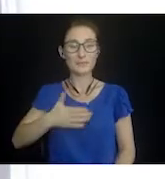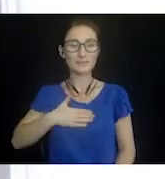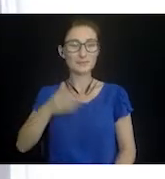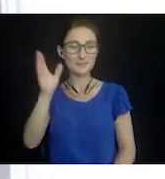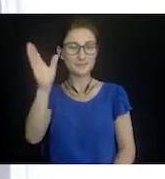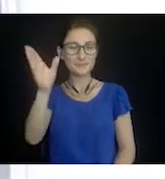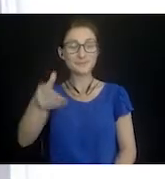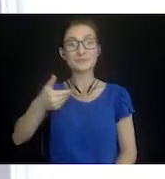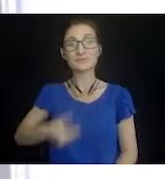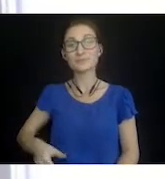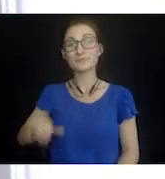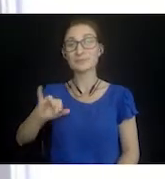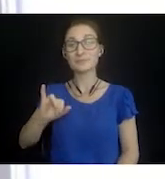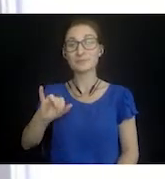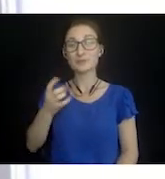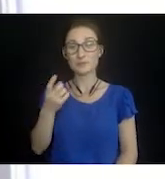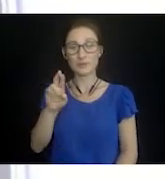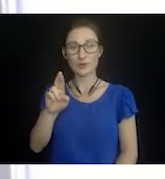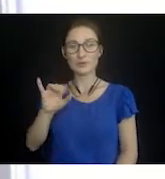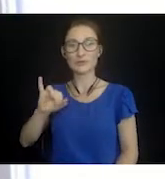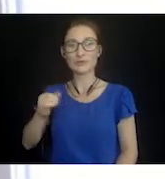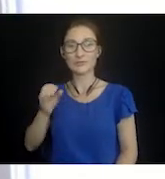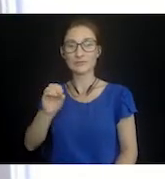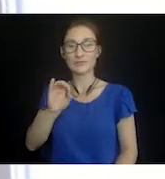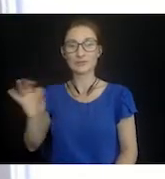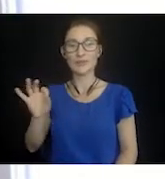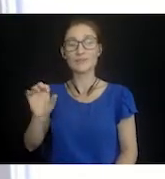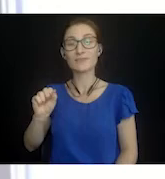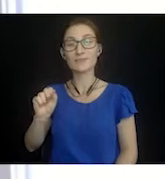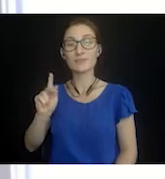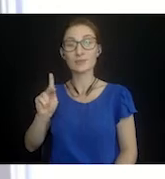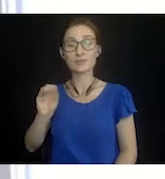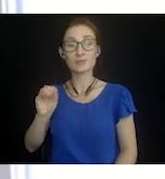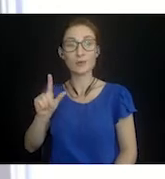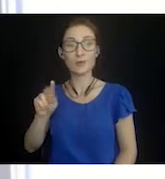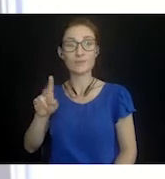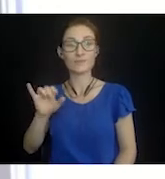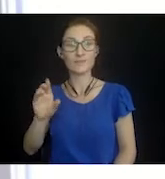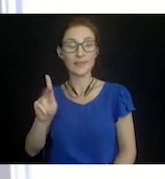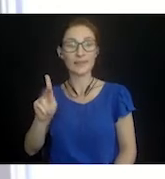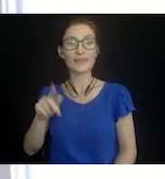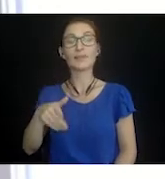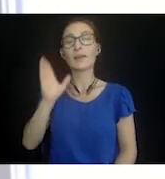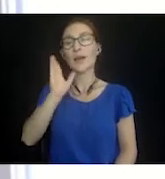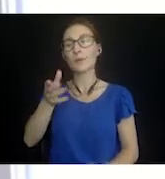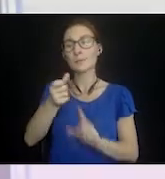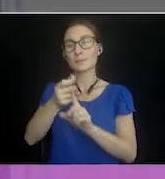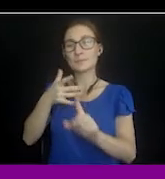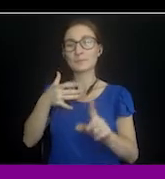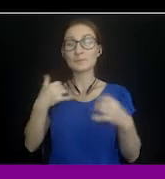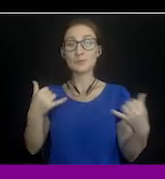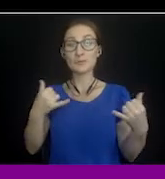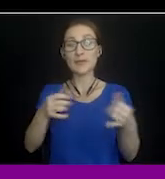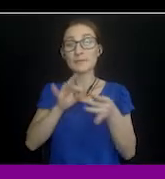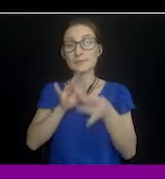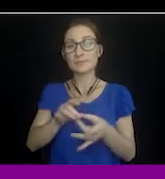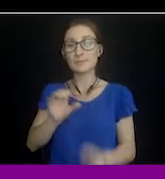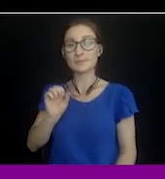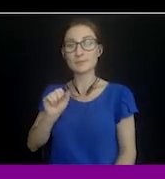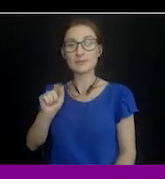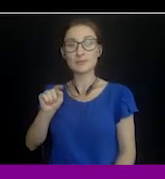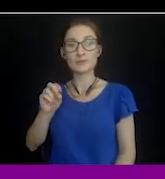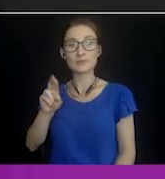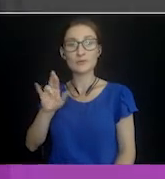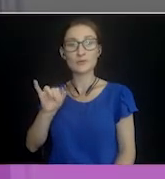Hey everybody, welcome to my presentation. I'm Dr. Jeff Skolnick and I'm going to talk to you today about the